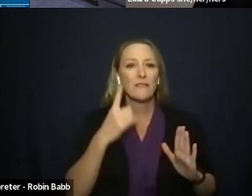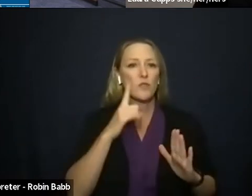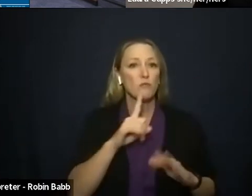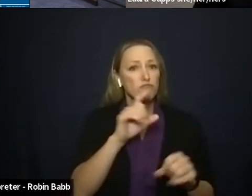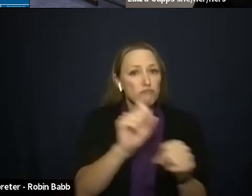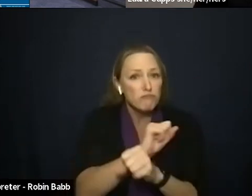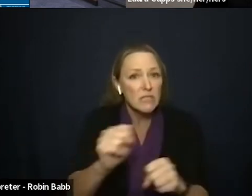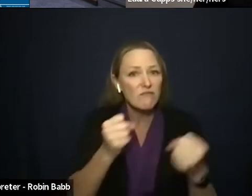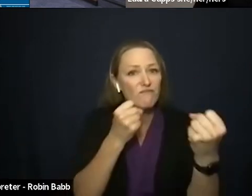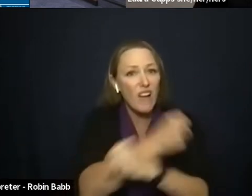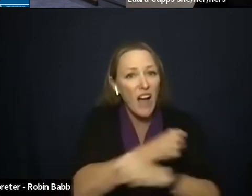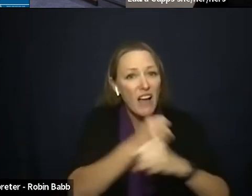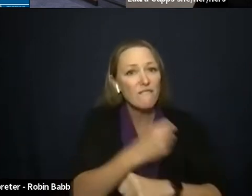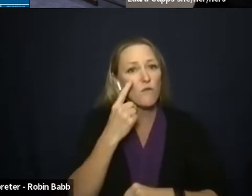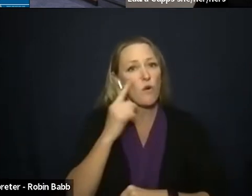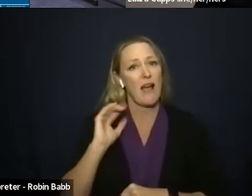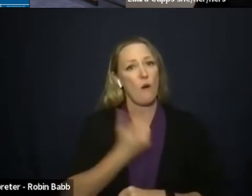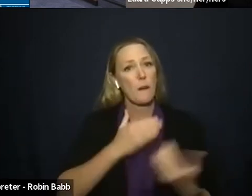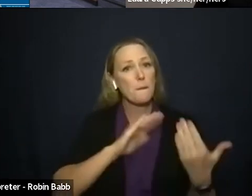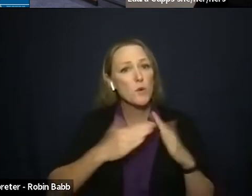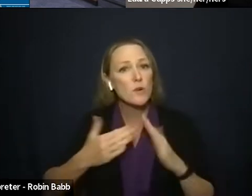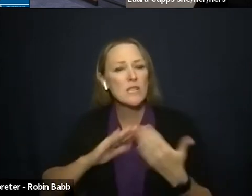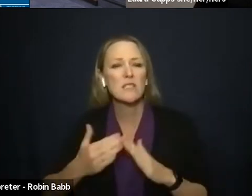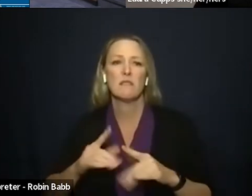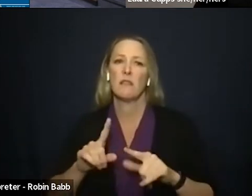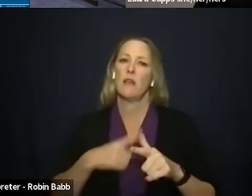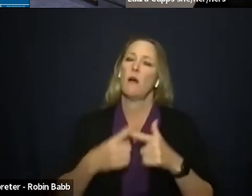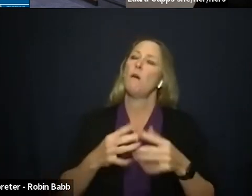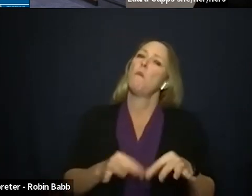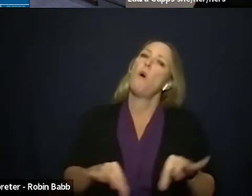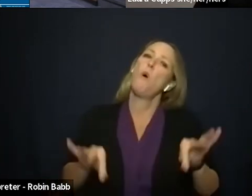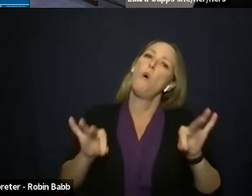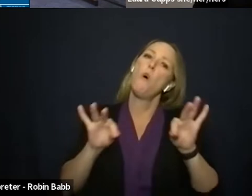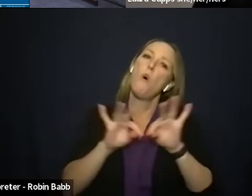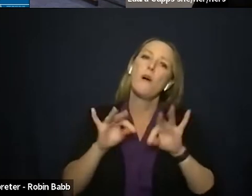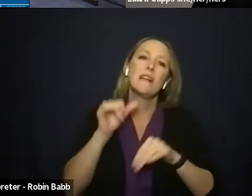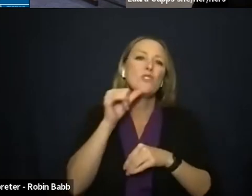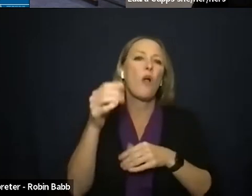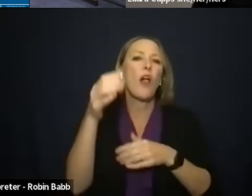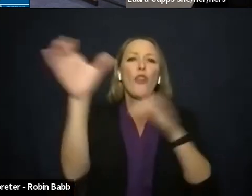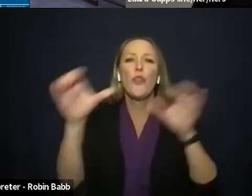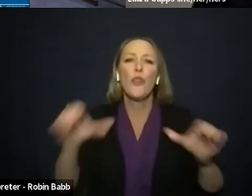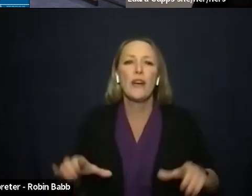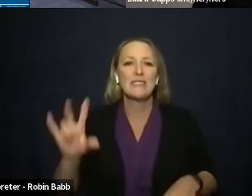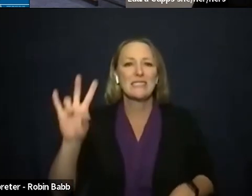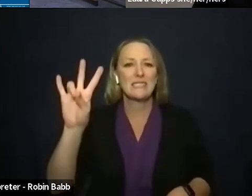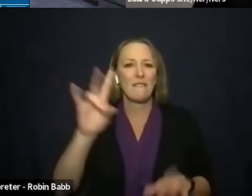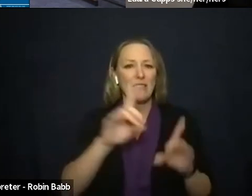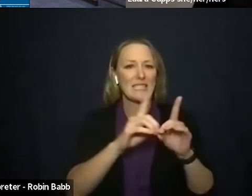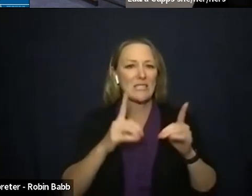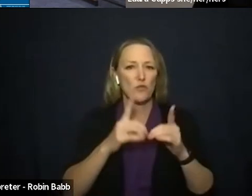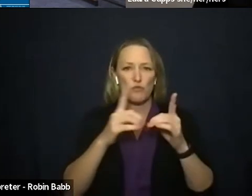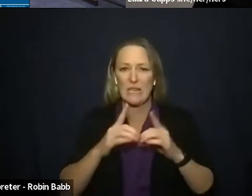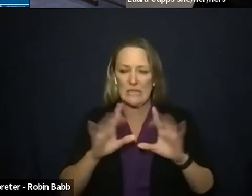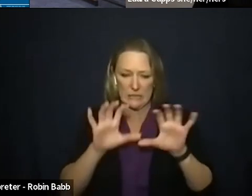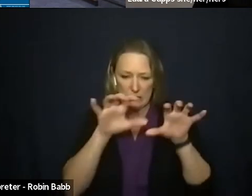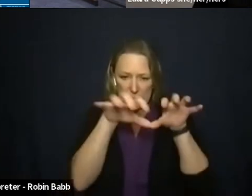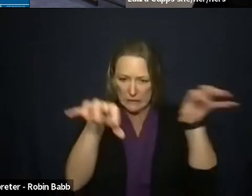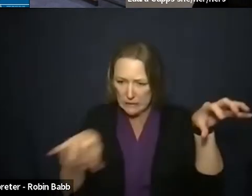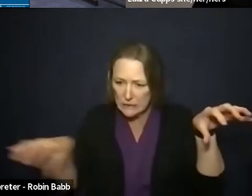needs and issues faced by this community then it is imperative that we do not break up into seven districts and group group